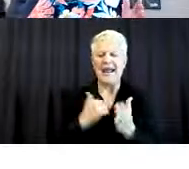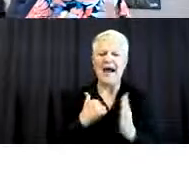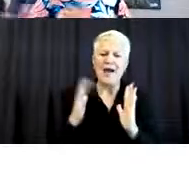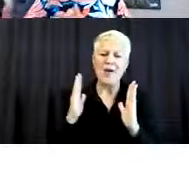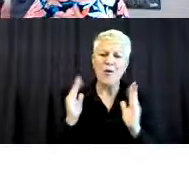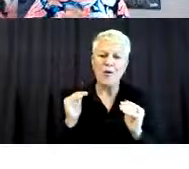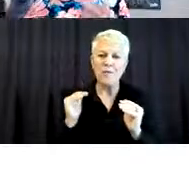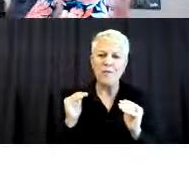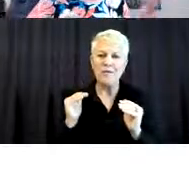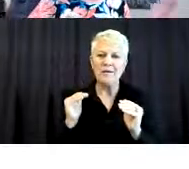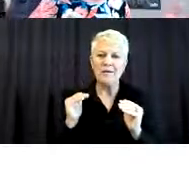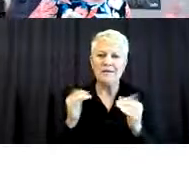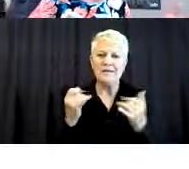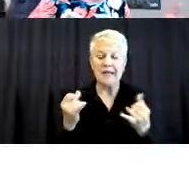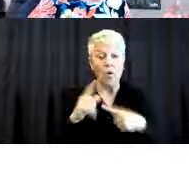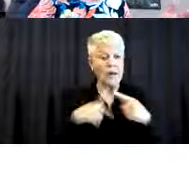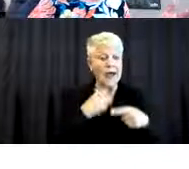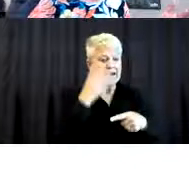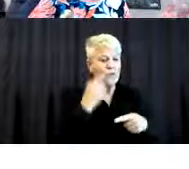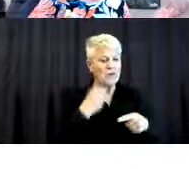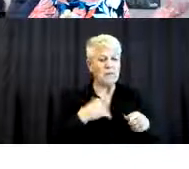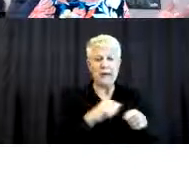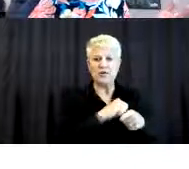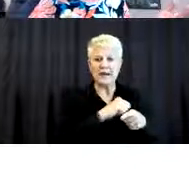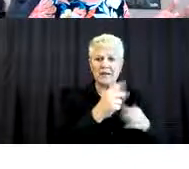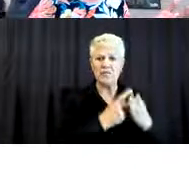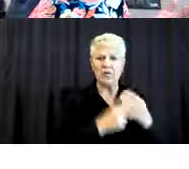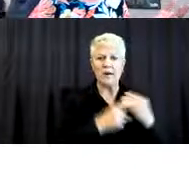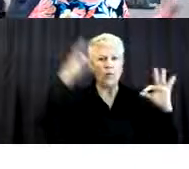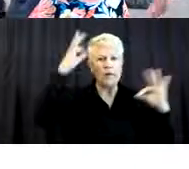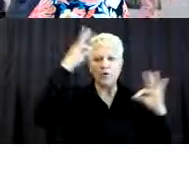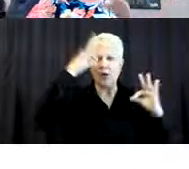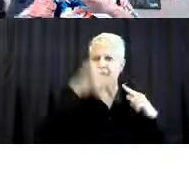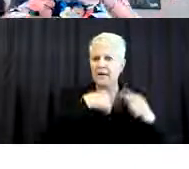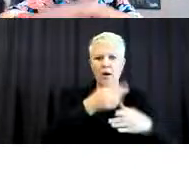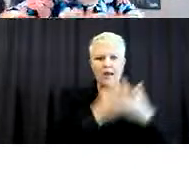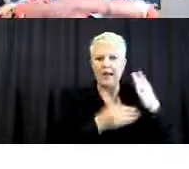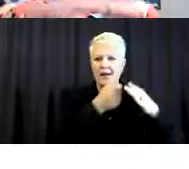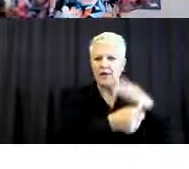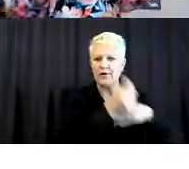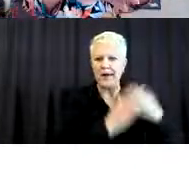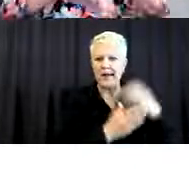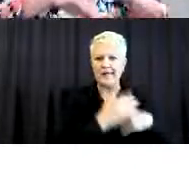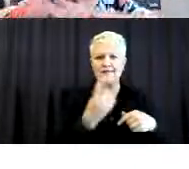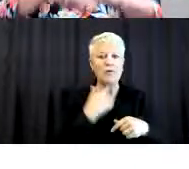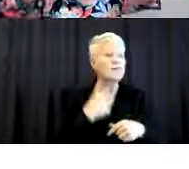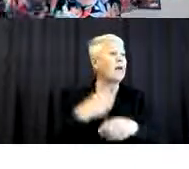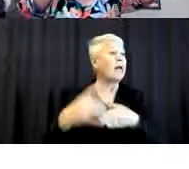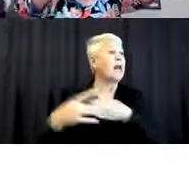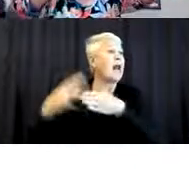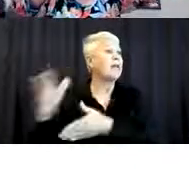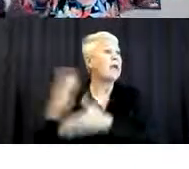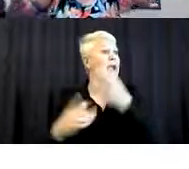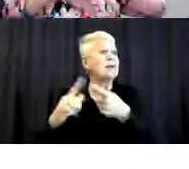that nowadays, when I went through my training program, we knew nothing about this. And it was always, well, you know, guide their hand